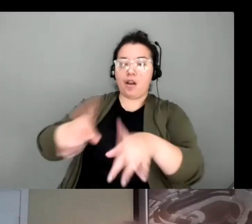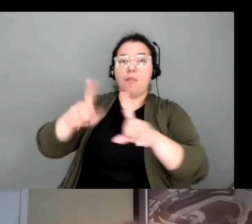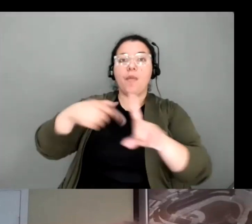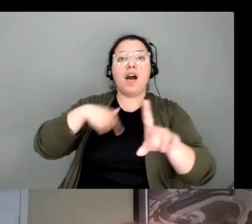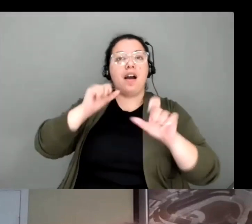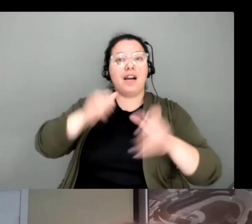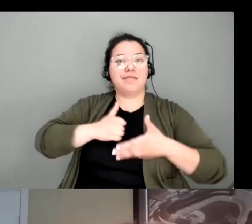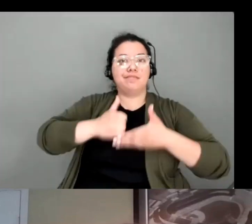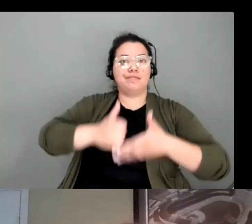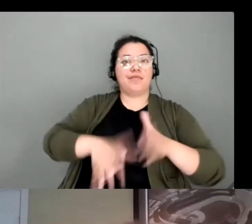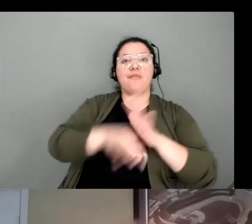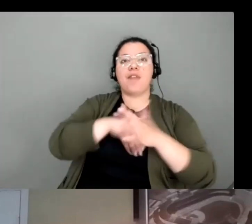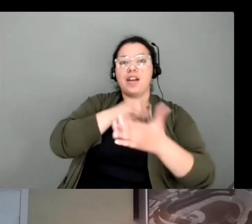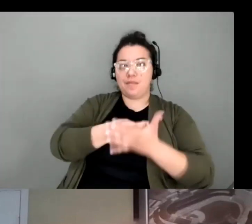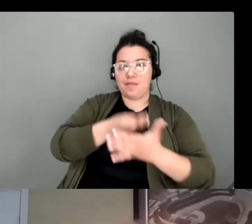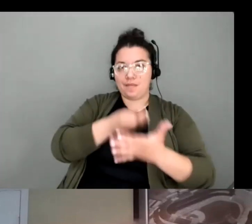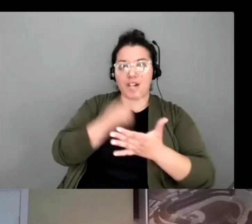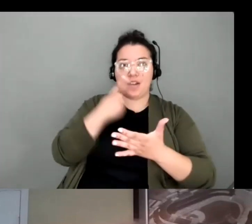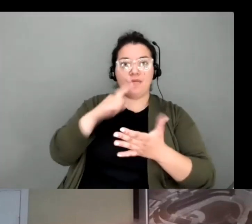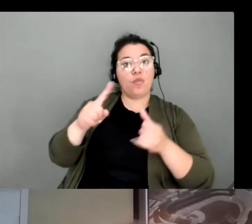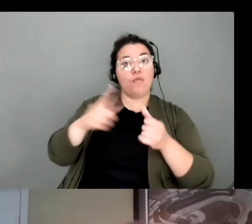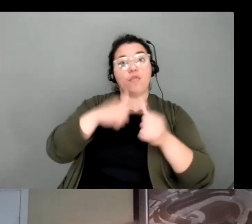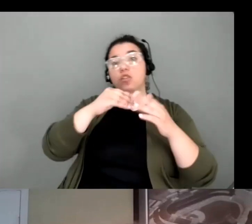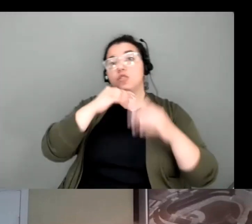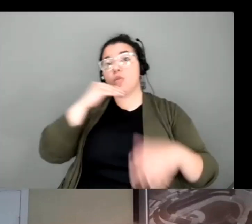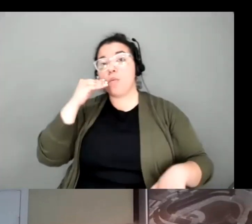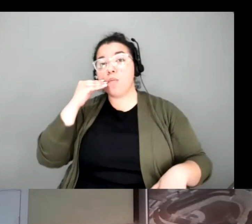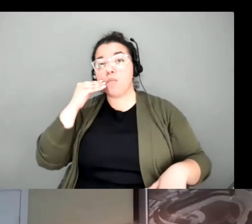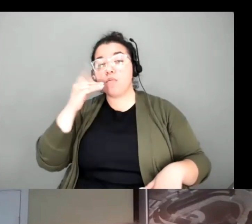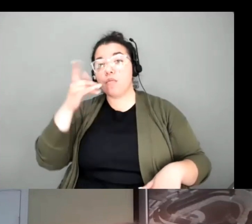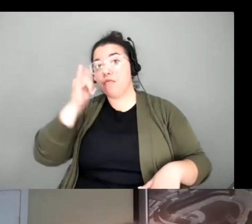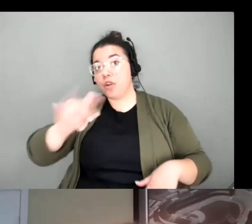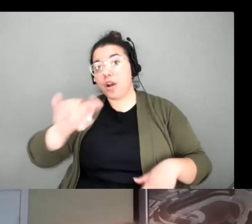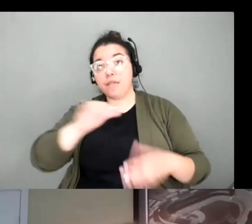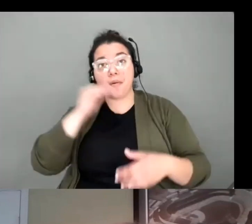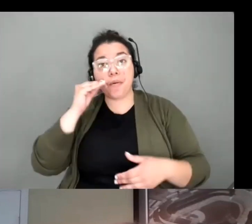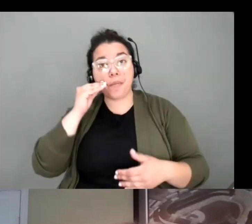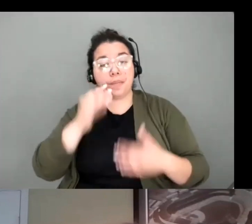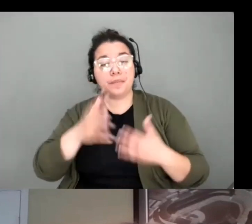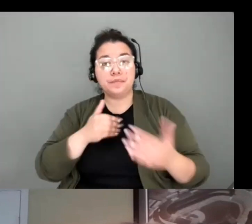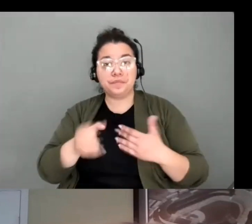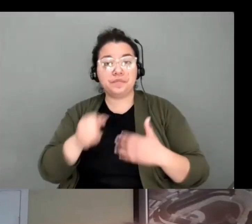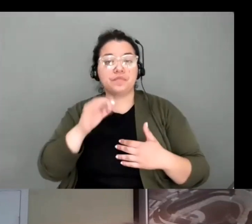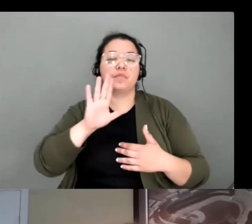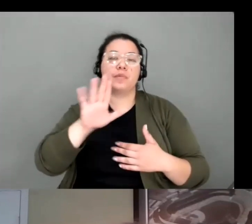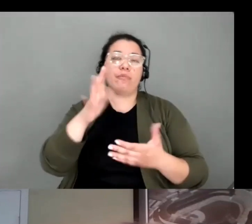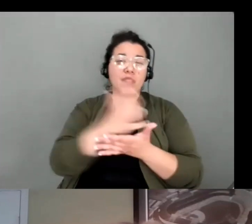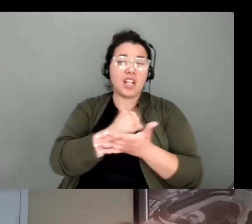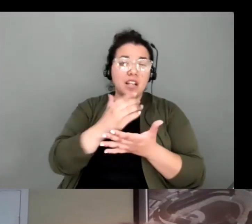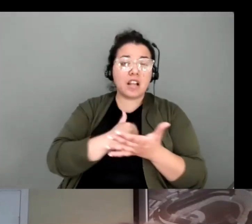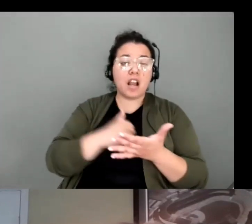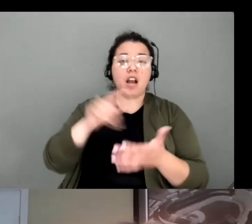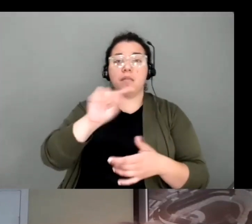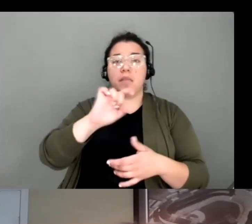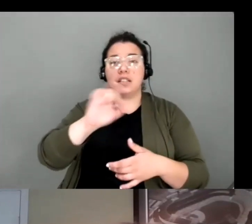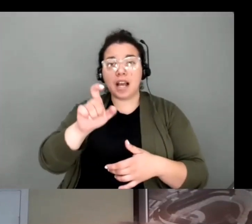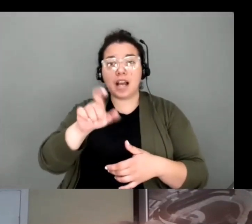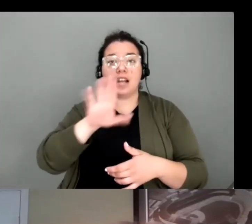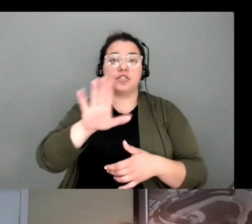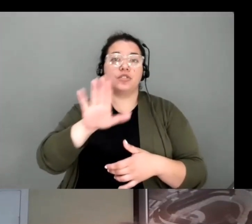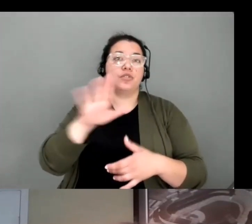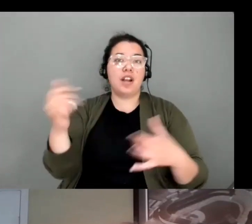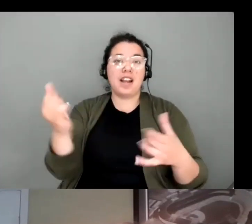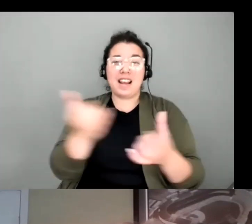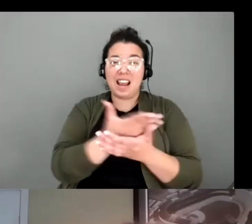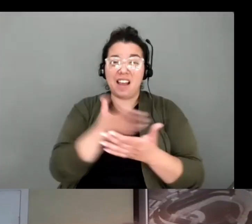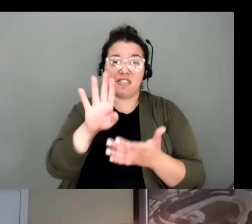in between. So I do things like I'm going to verify income, your taxes, your bank statements. I have to make sure that everything you're